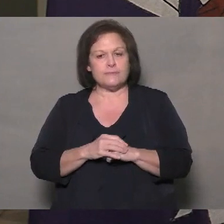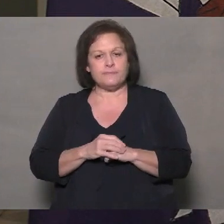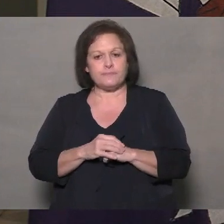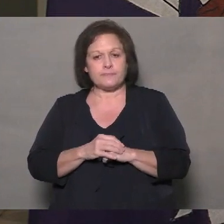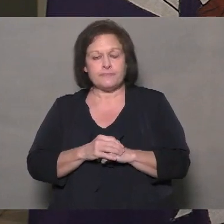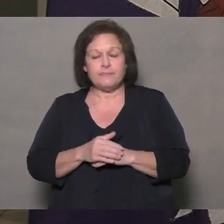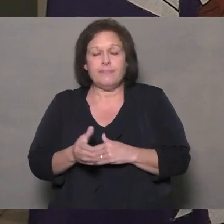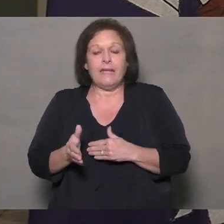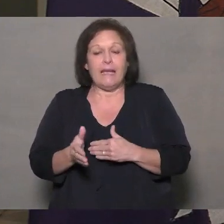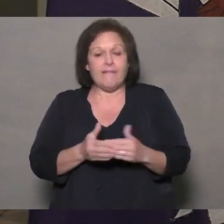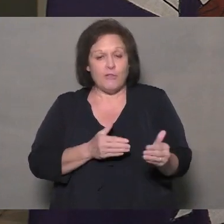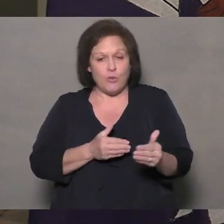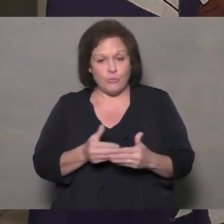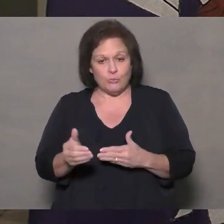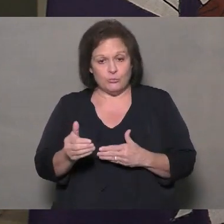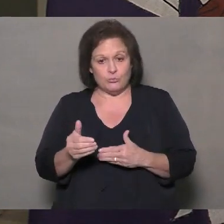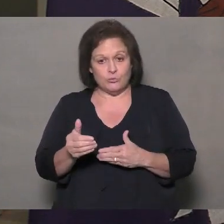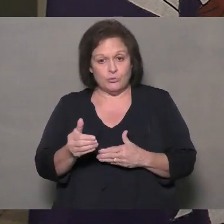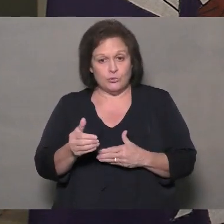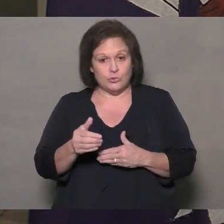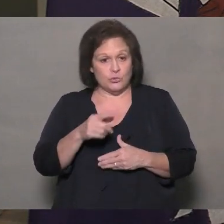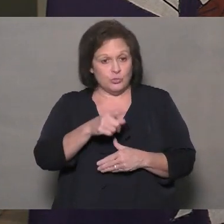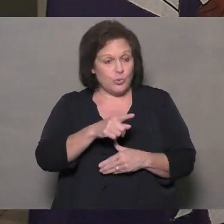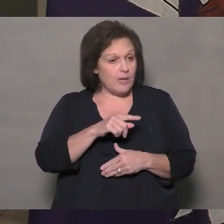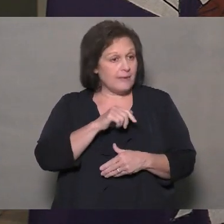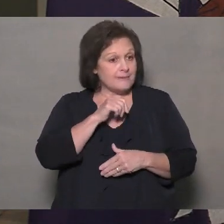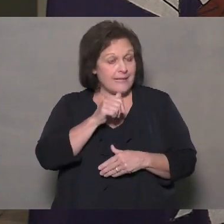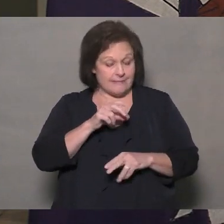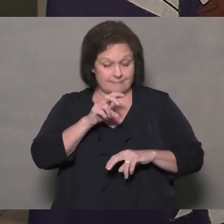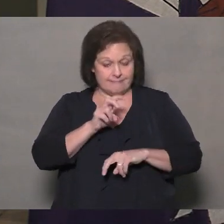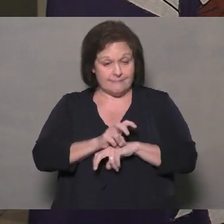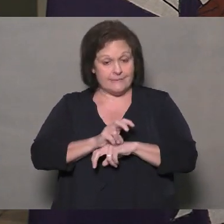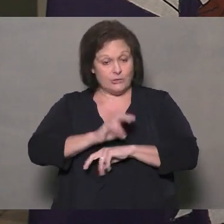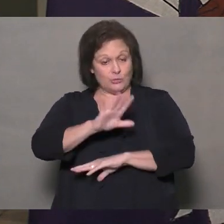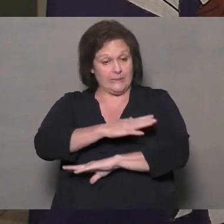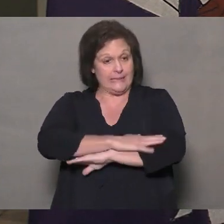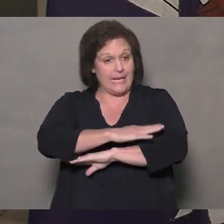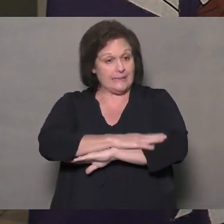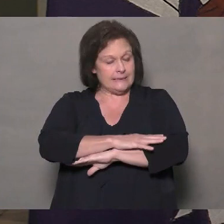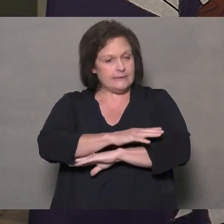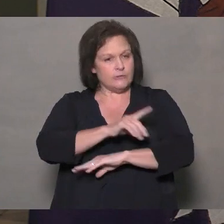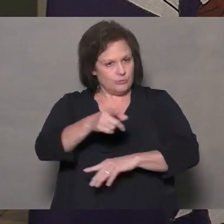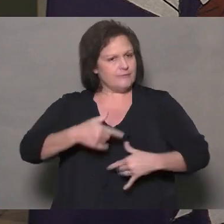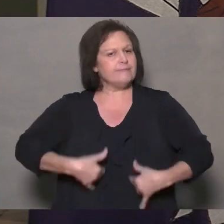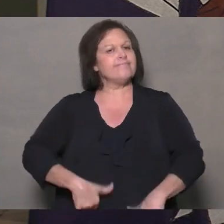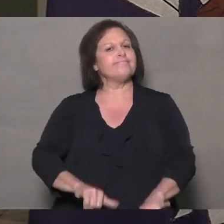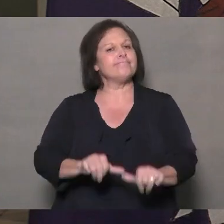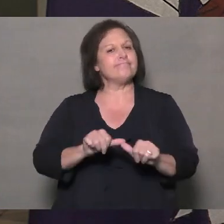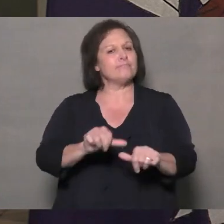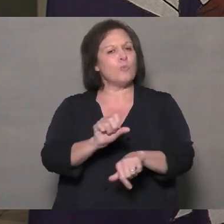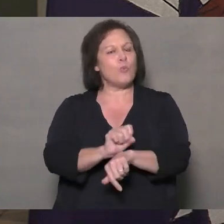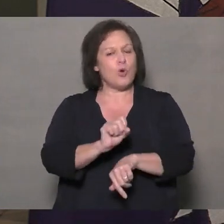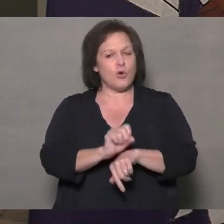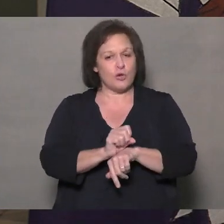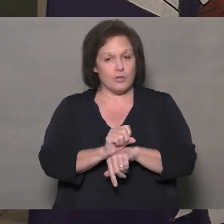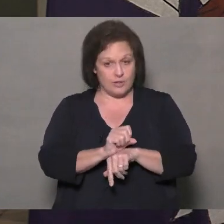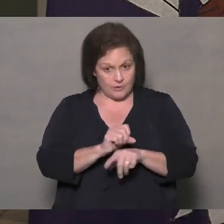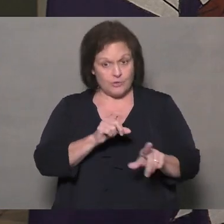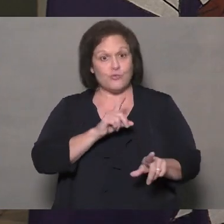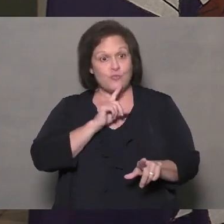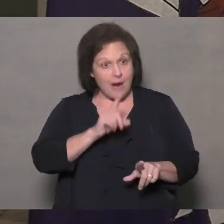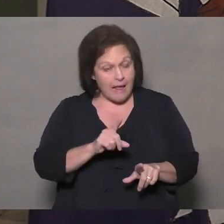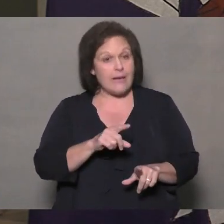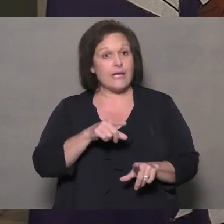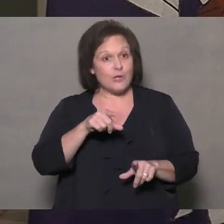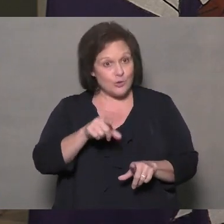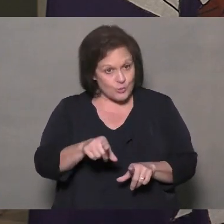Even though you haven't been at your desk, you haven't stopped work. And let me tell you, you're actually doubling